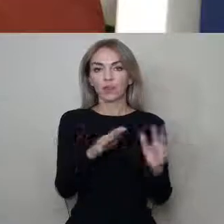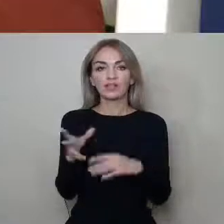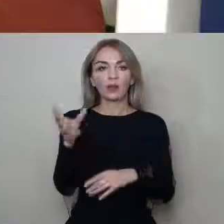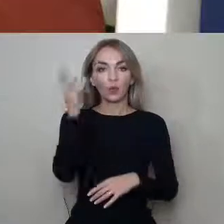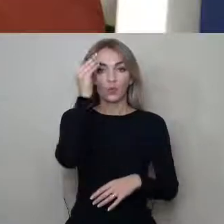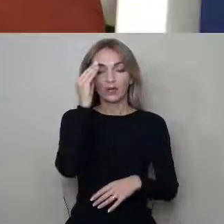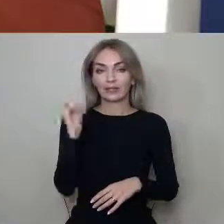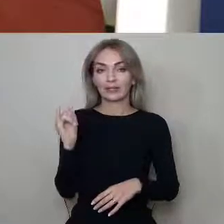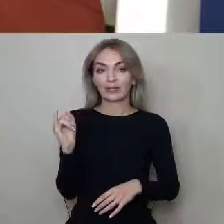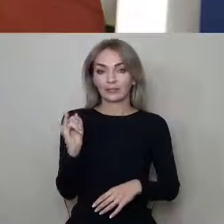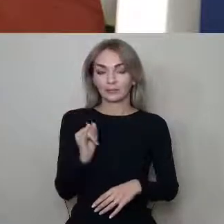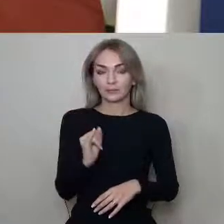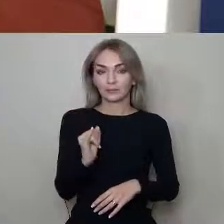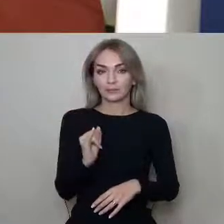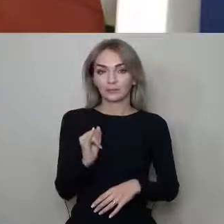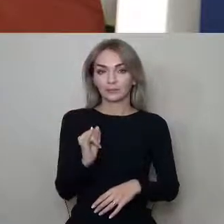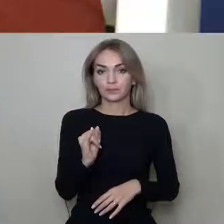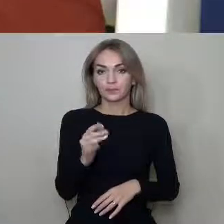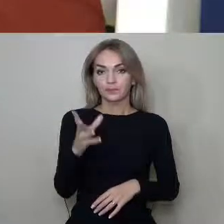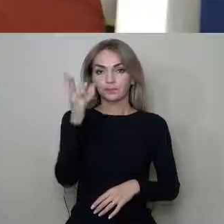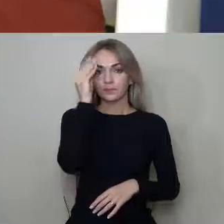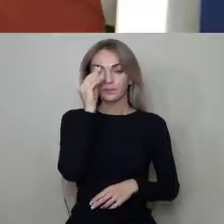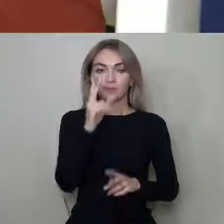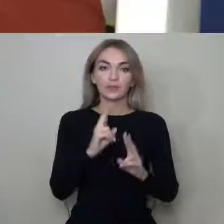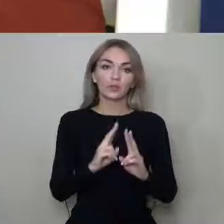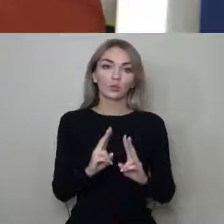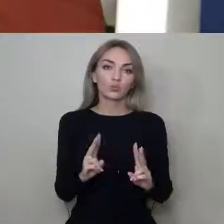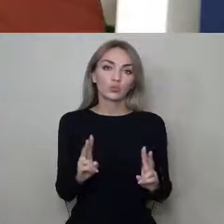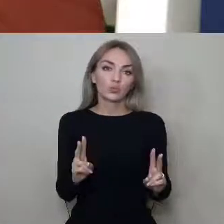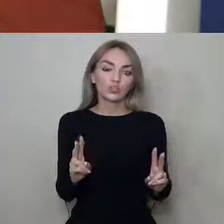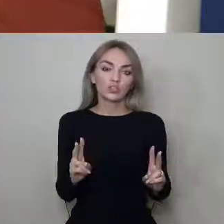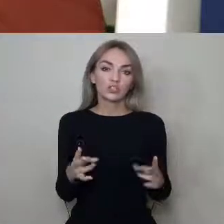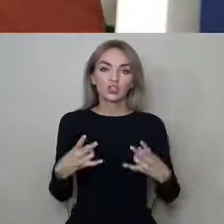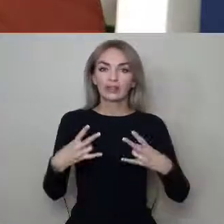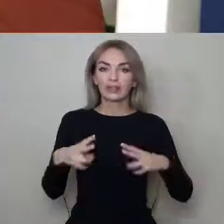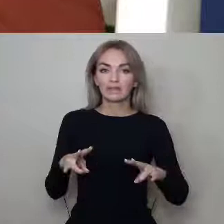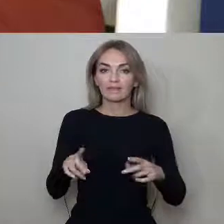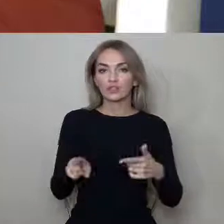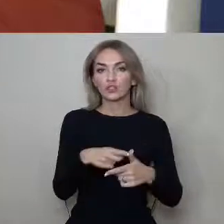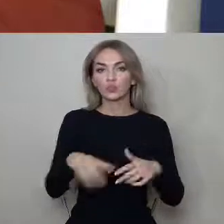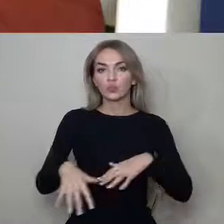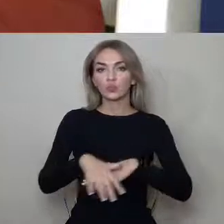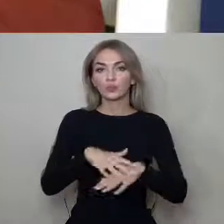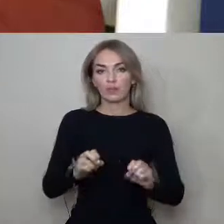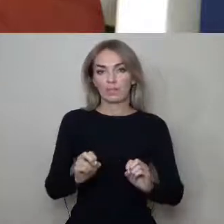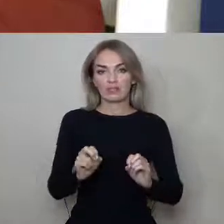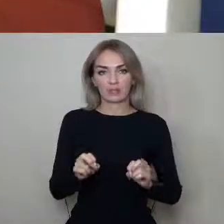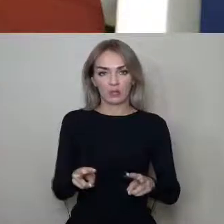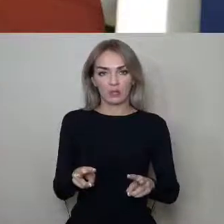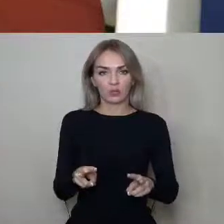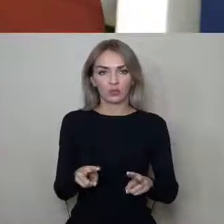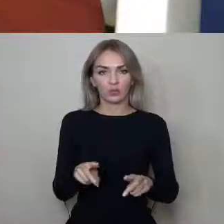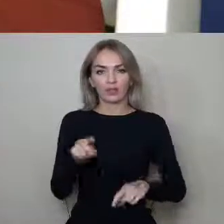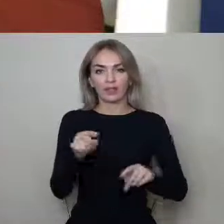Police should take account of that too. I mean, the